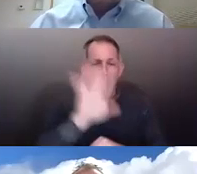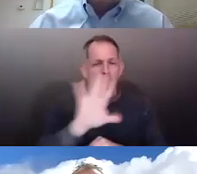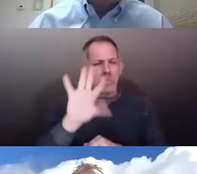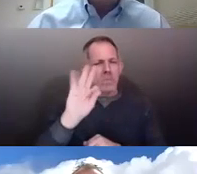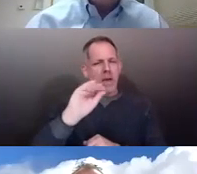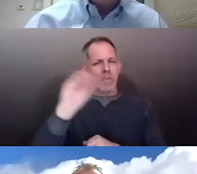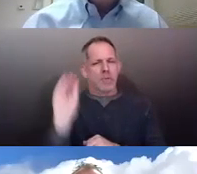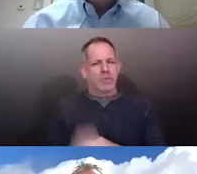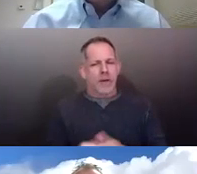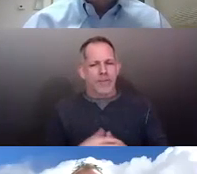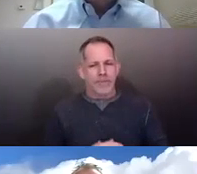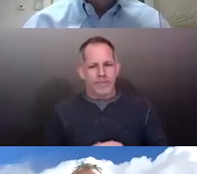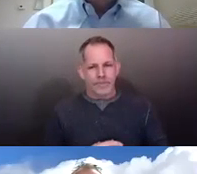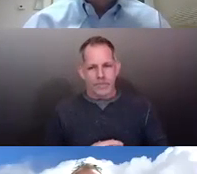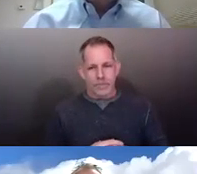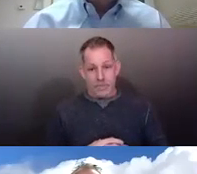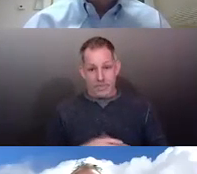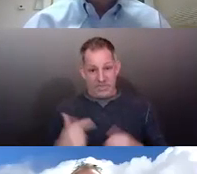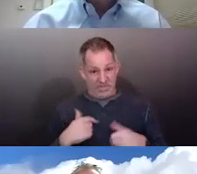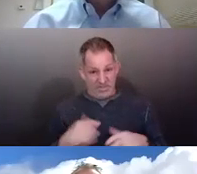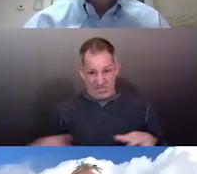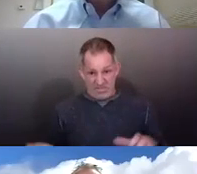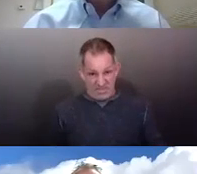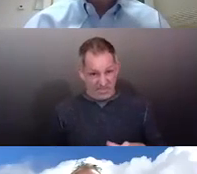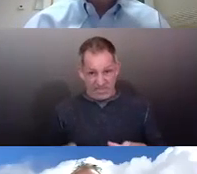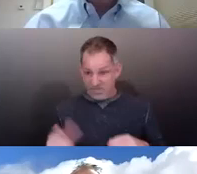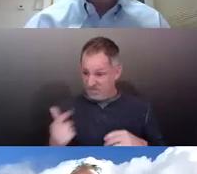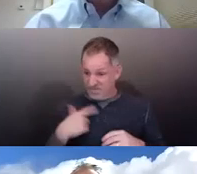am confident. Next slide.